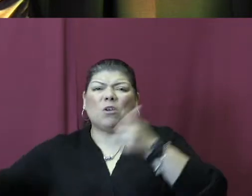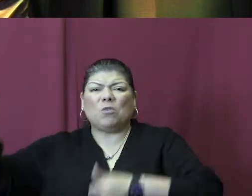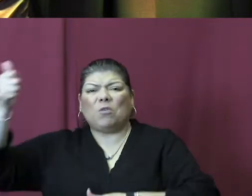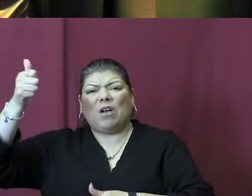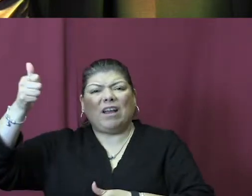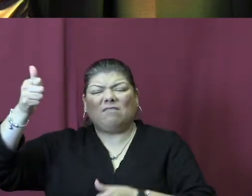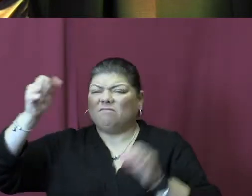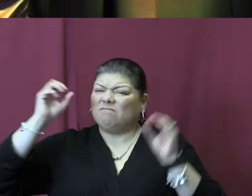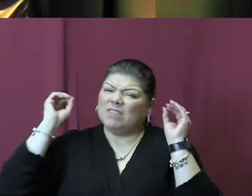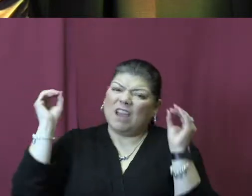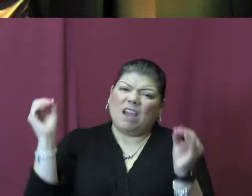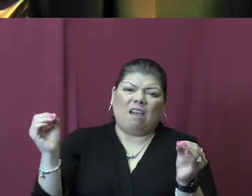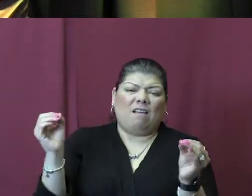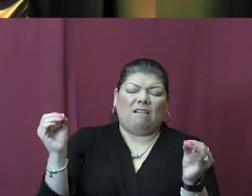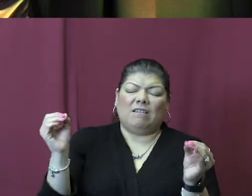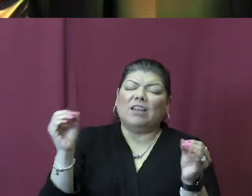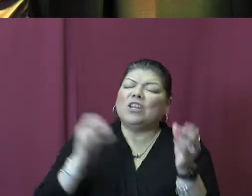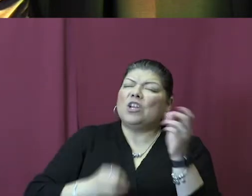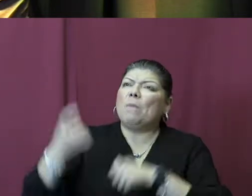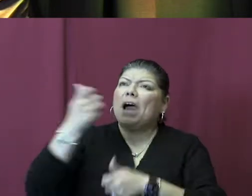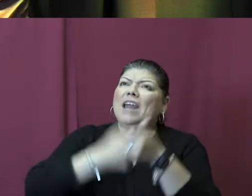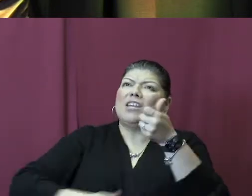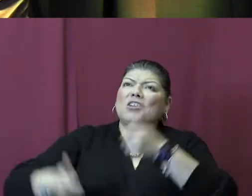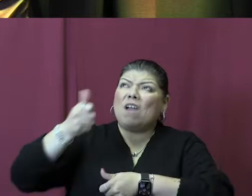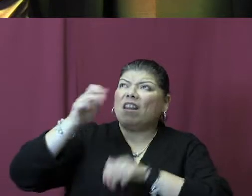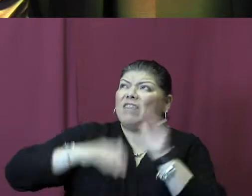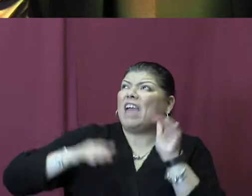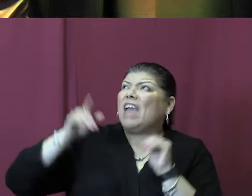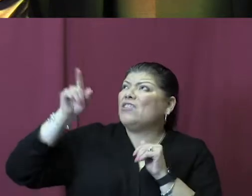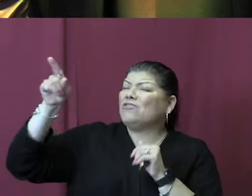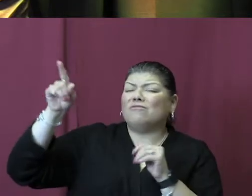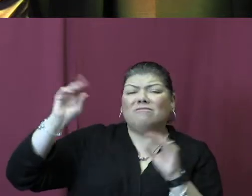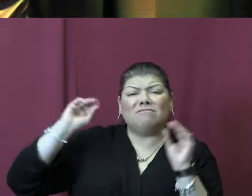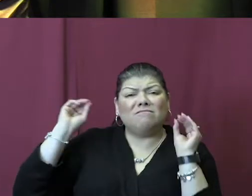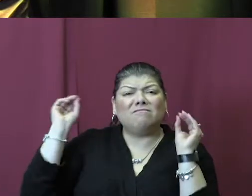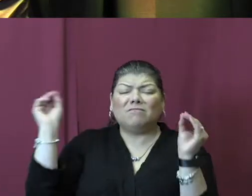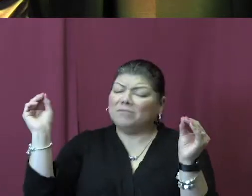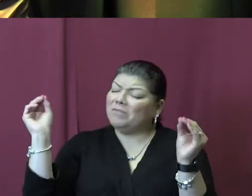Nobody greater. Ooh. Nobody greater than you.